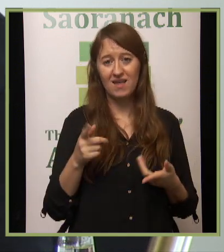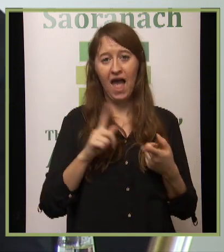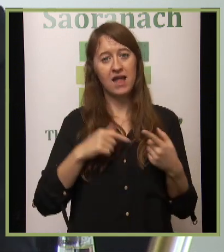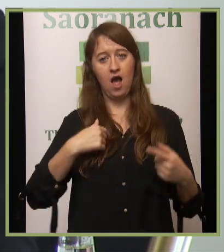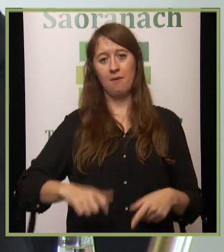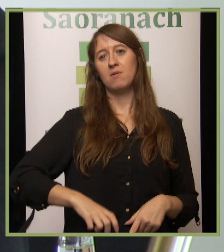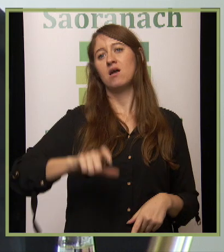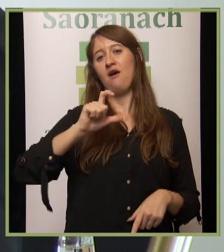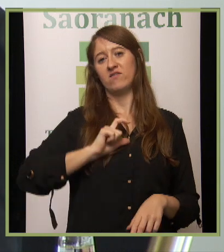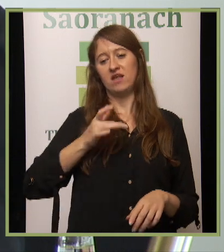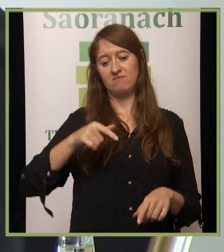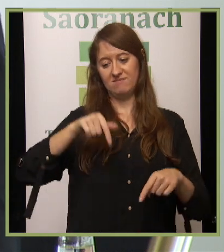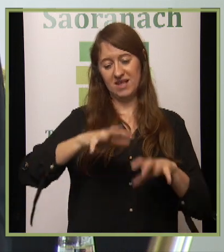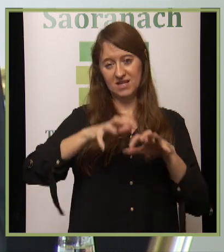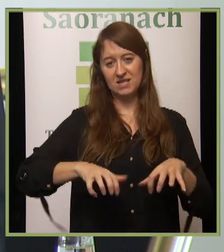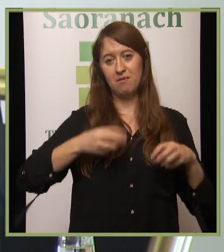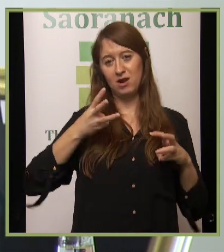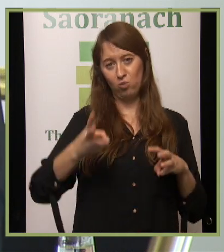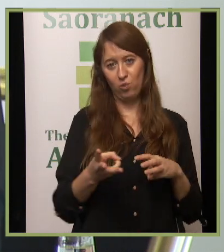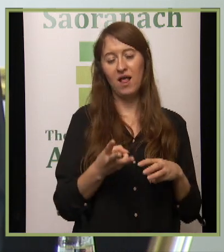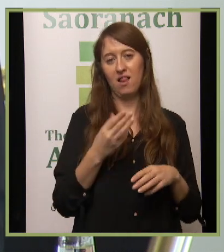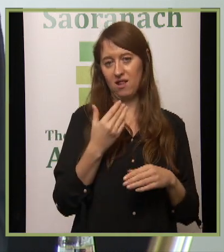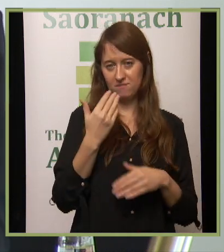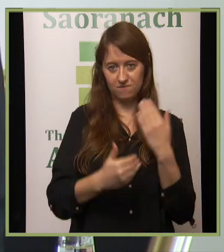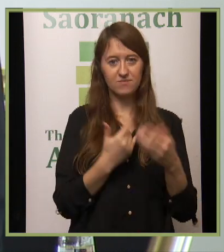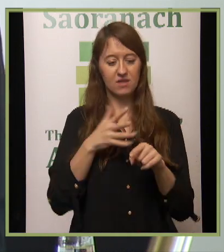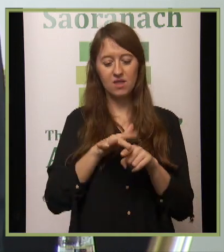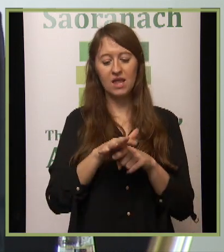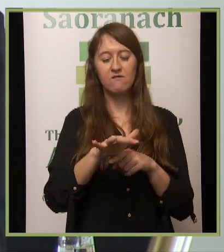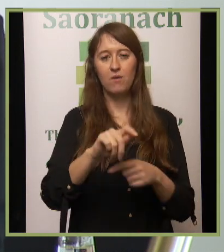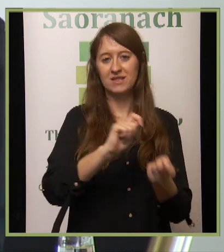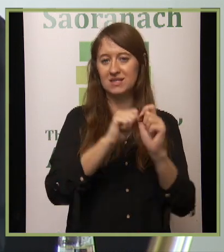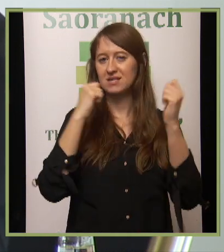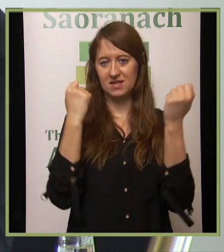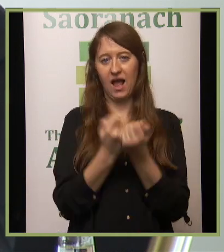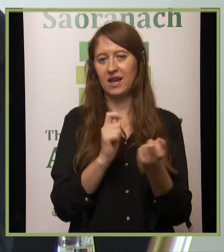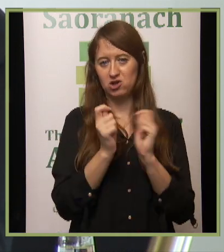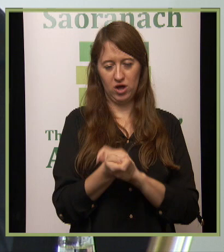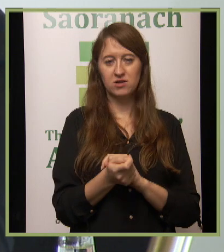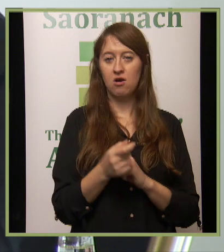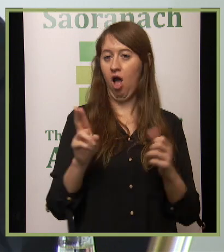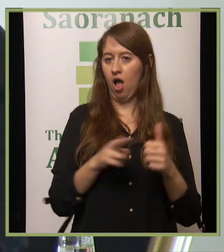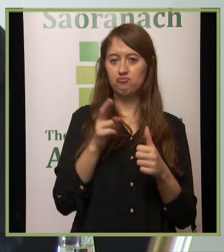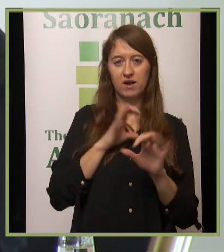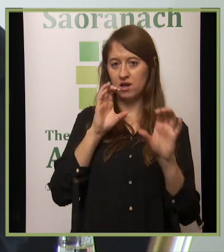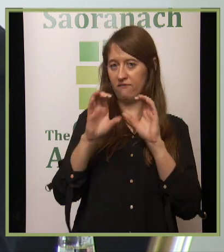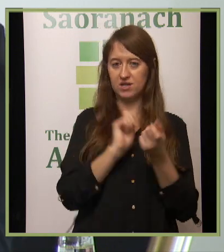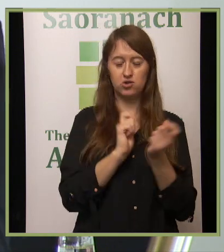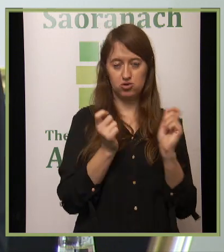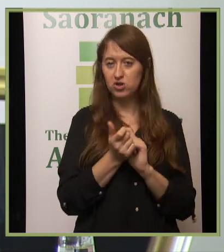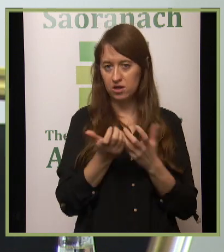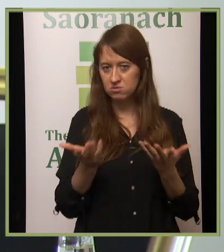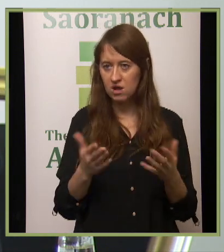of other assemblies in influencing societal change. Already, I think the conversations are changing. There are more